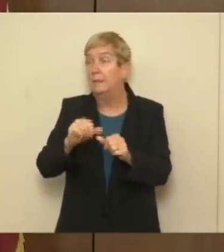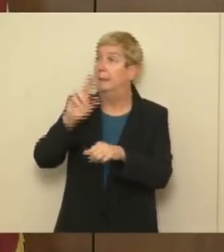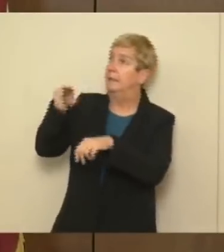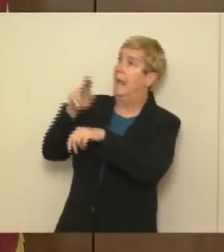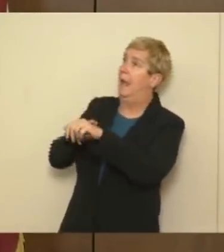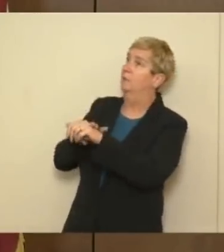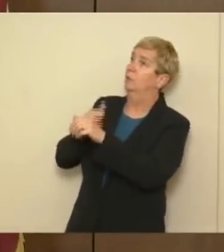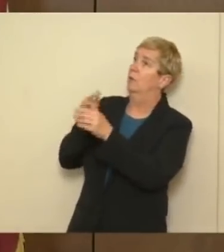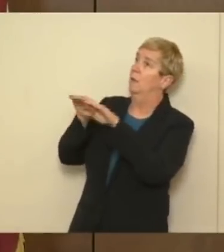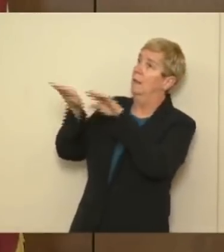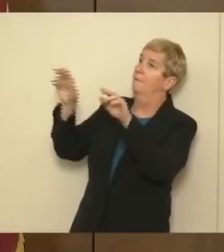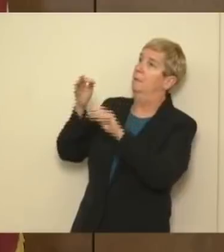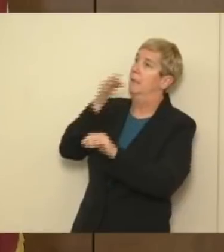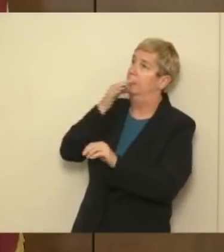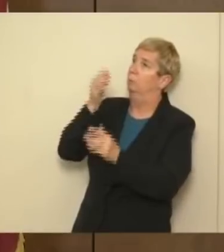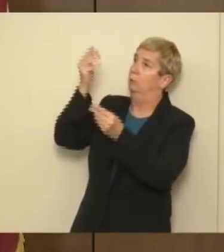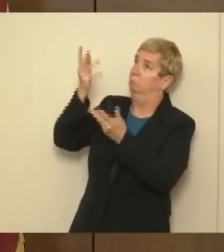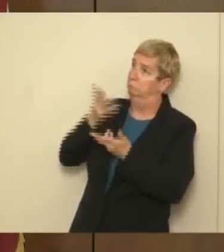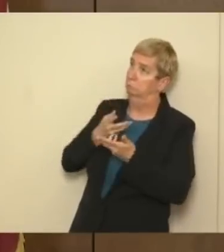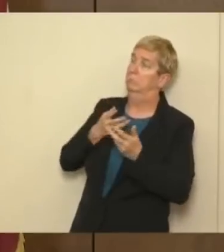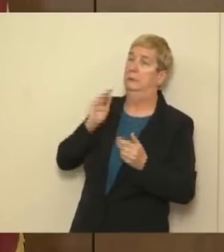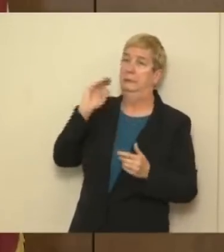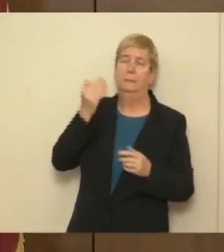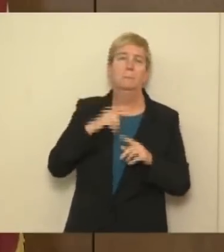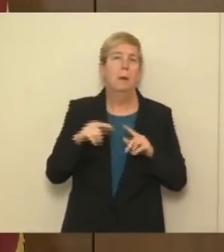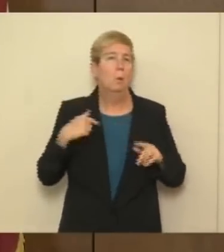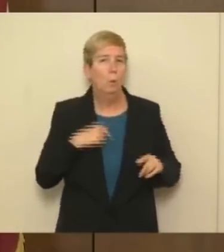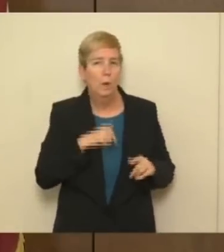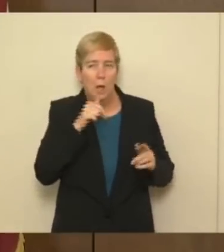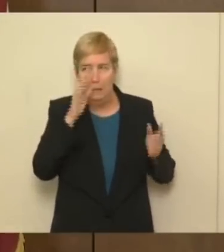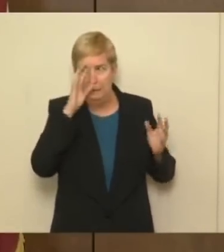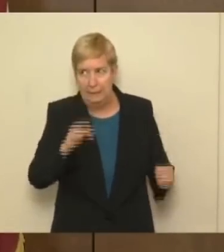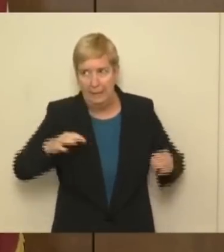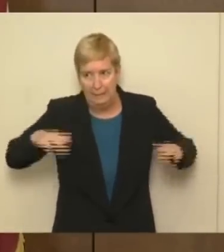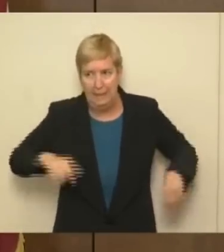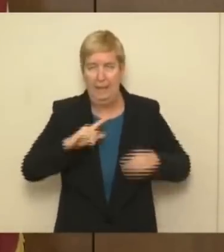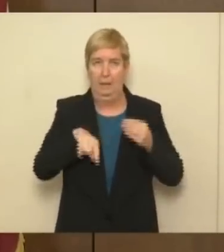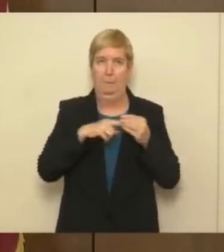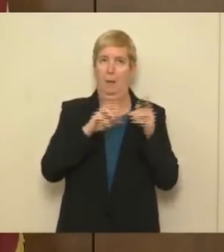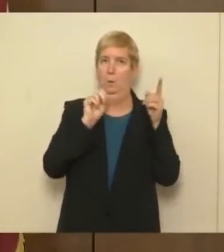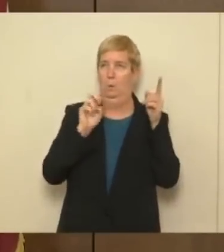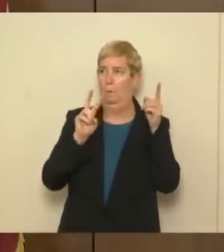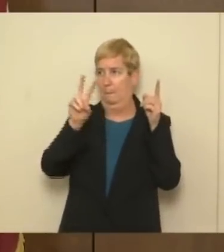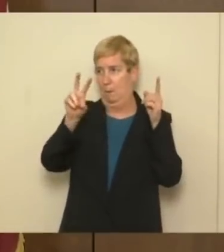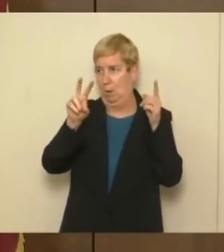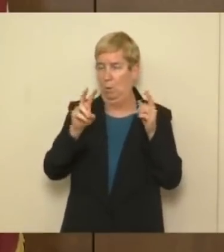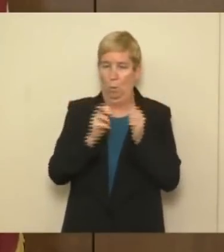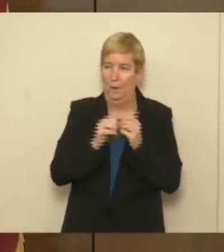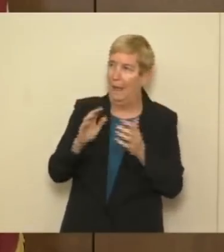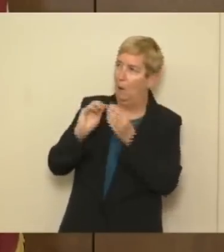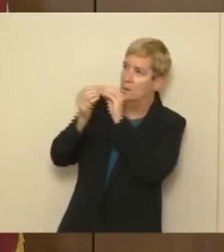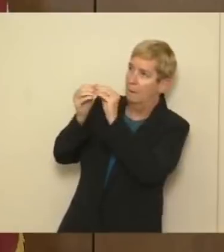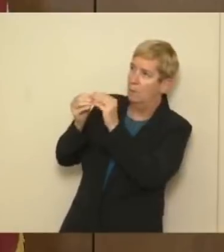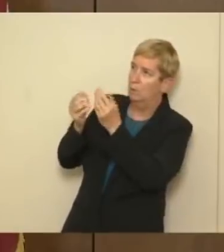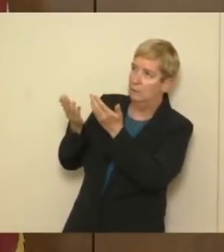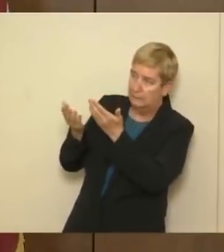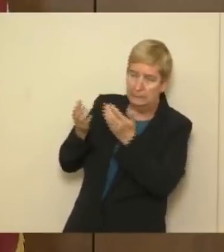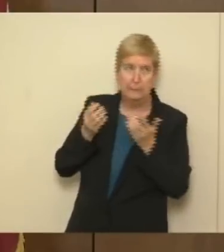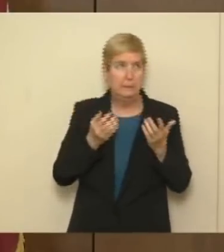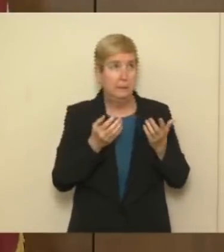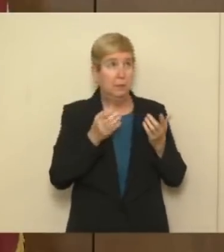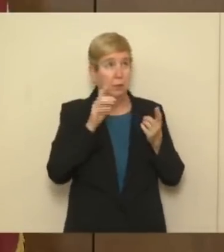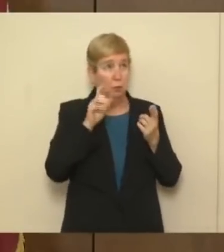are telling us to expect. But we're not going to make a decision about the November election without having the data to indicate that we have